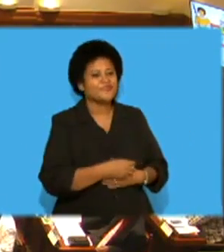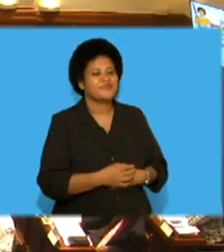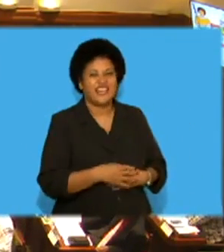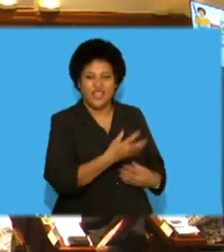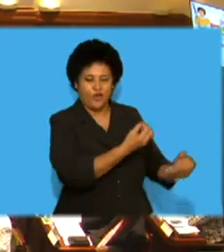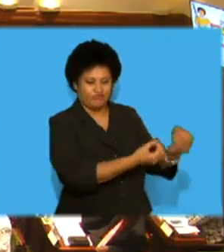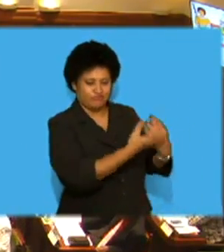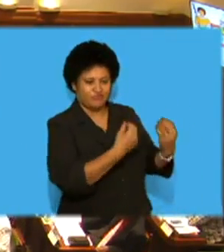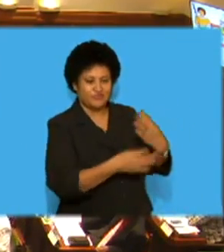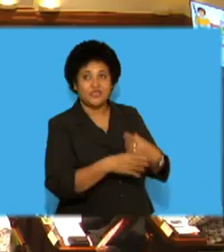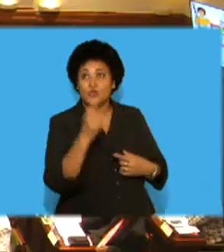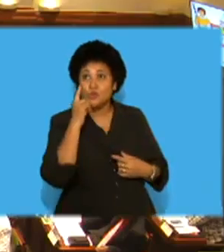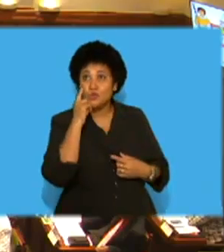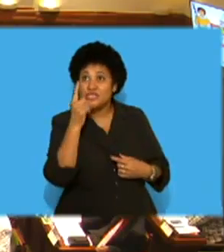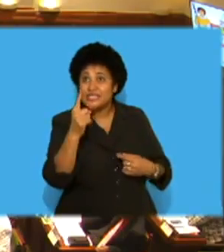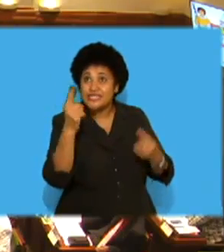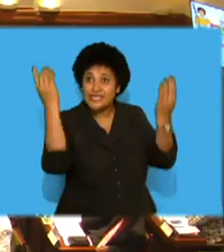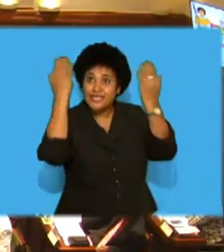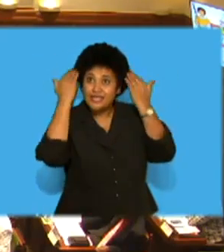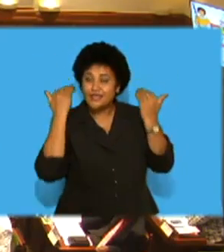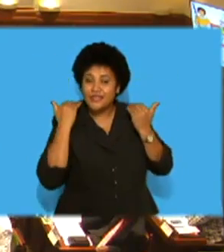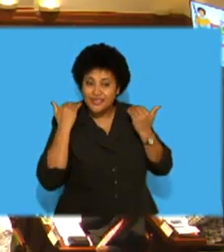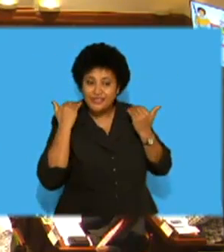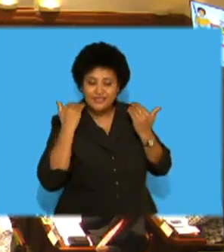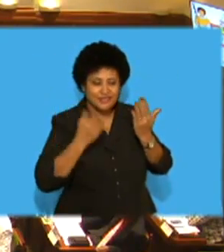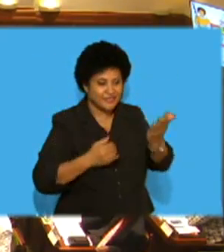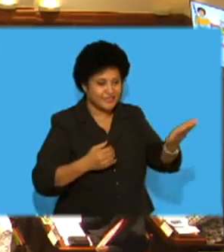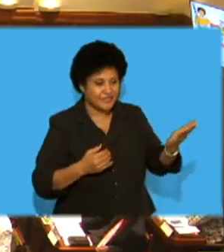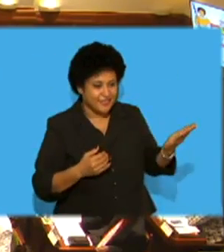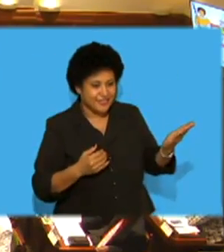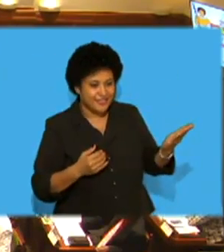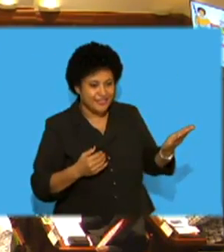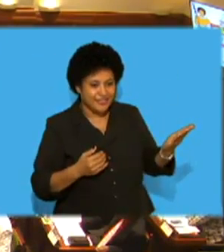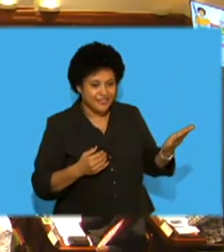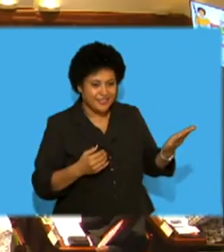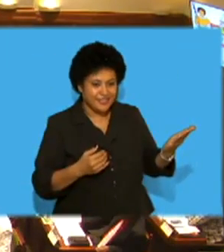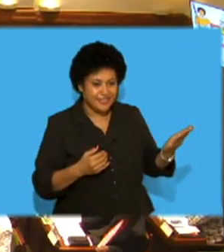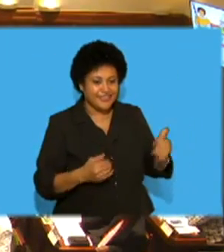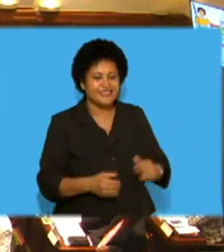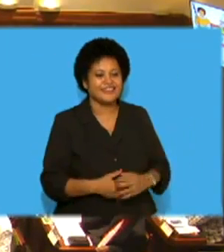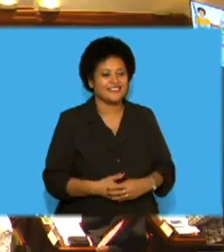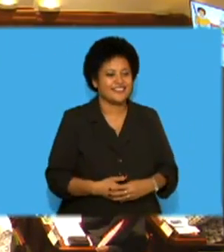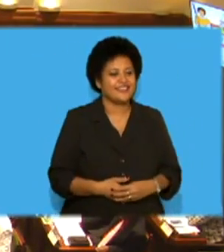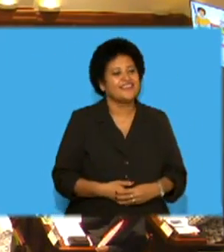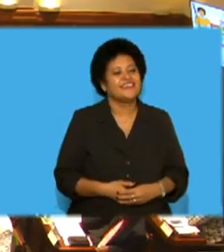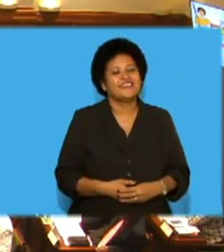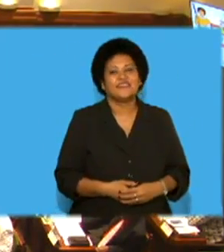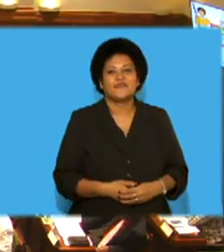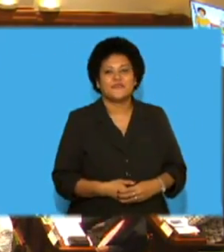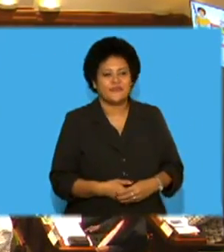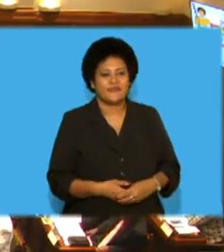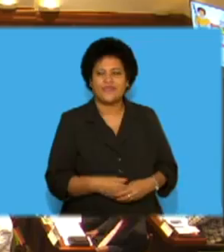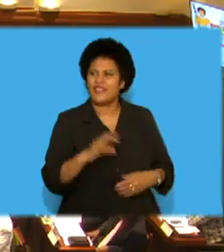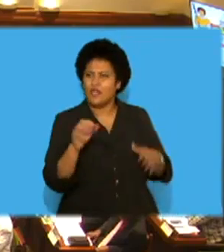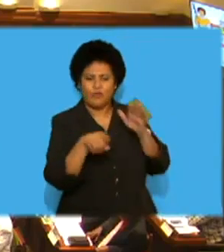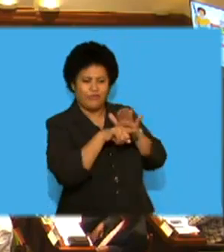those farmers... Madam Speaker, you see, don't blame Honorable Bala for